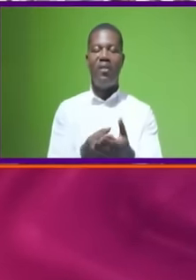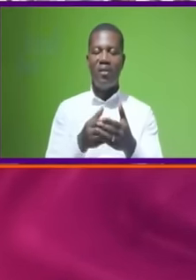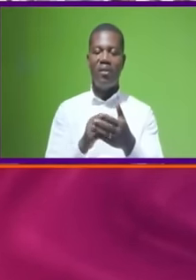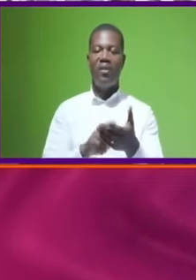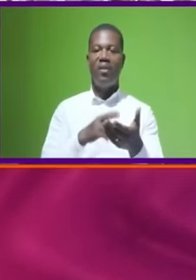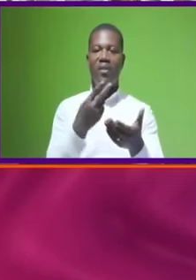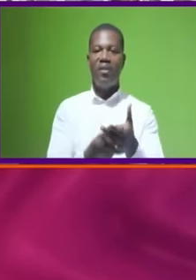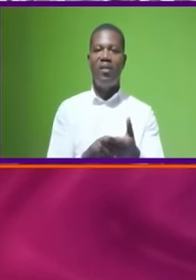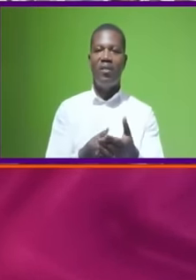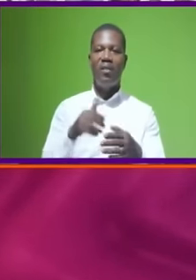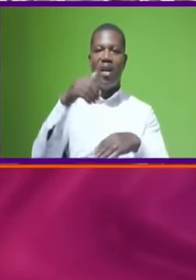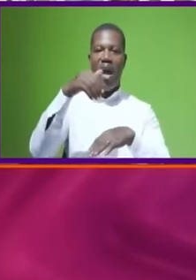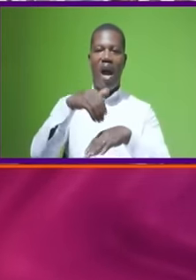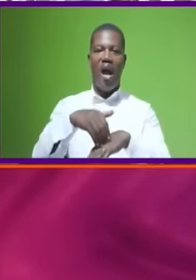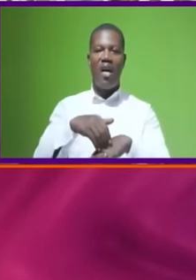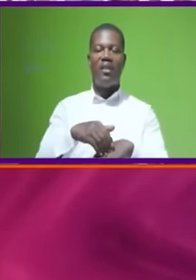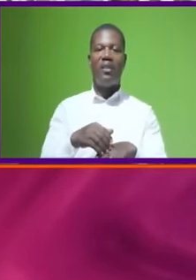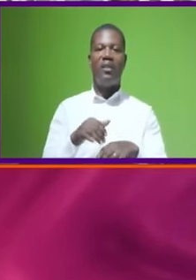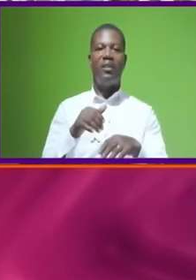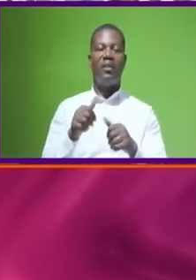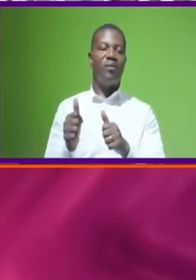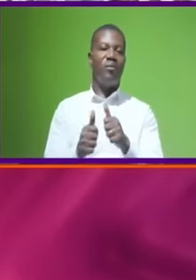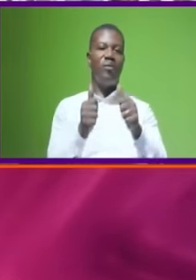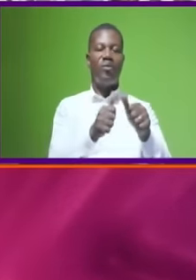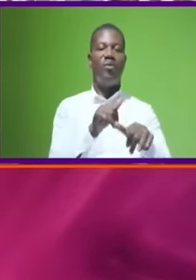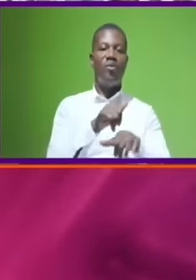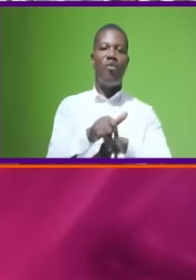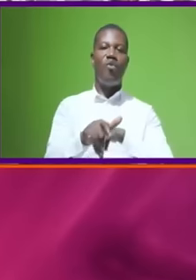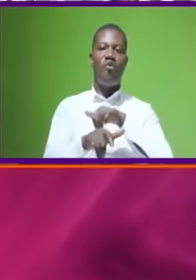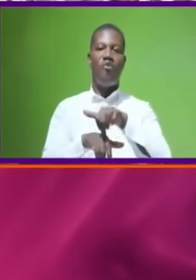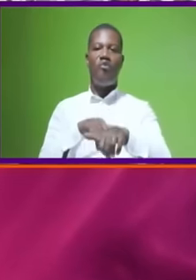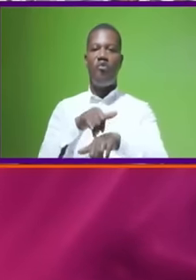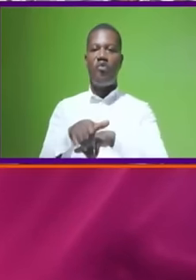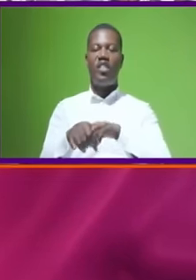At the apostles' feet.